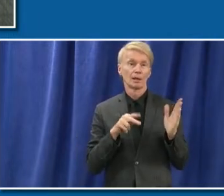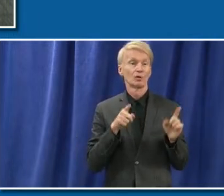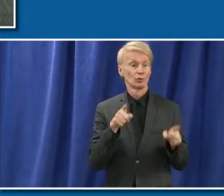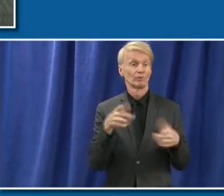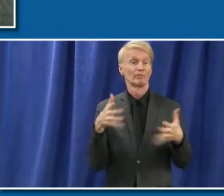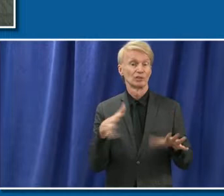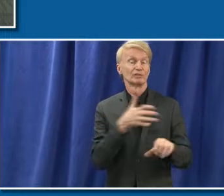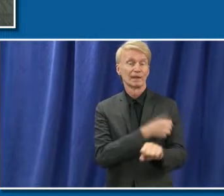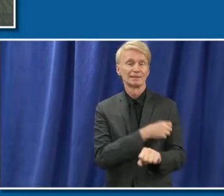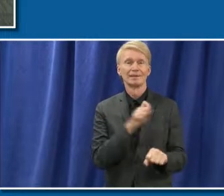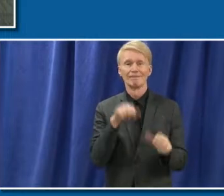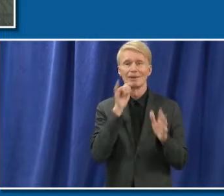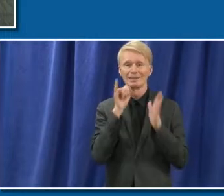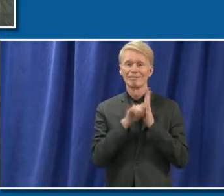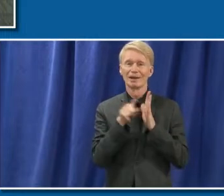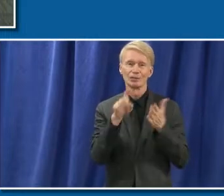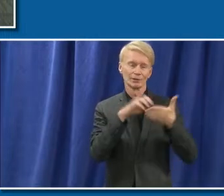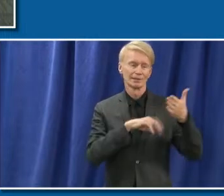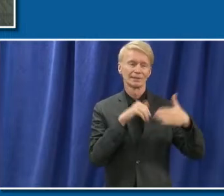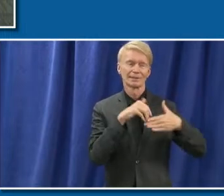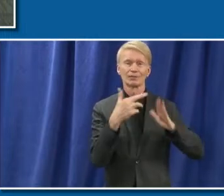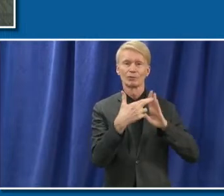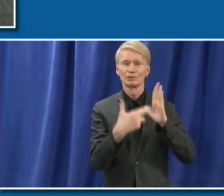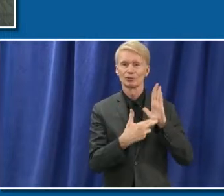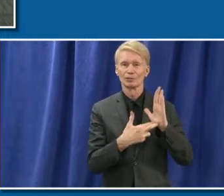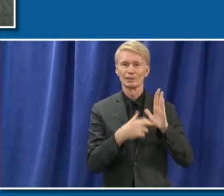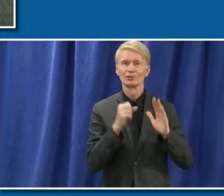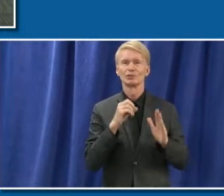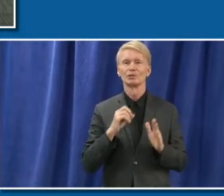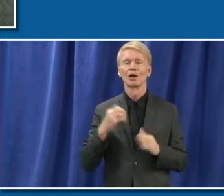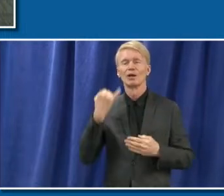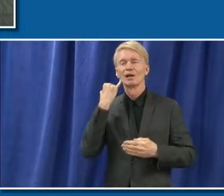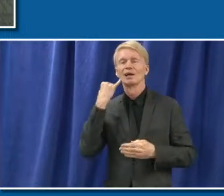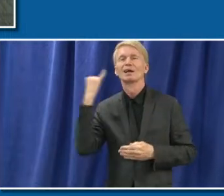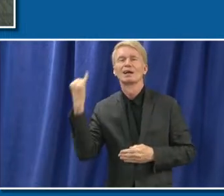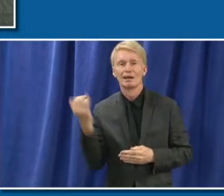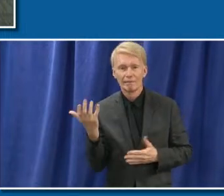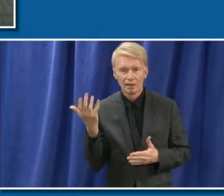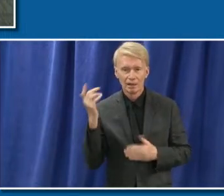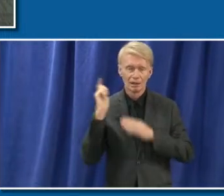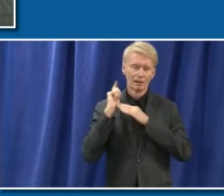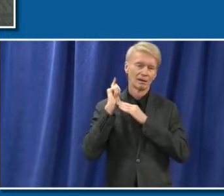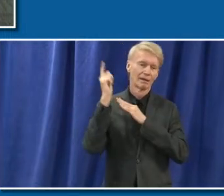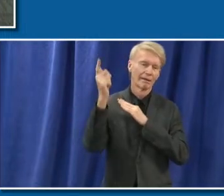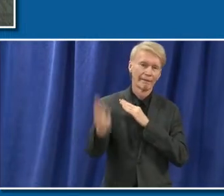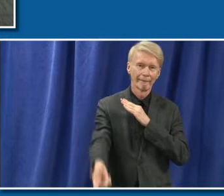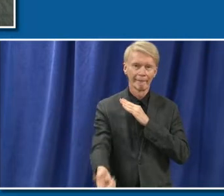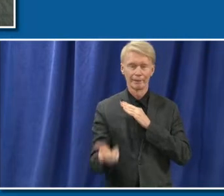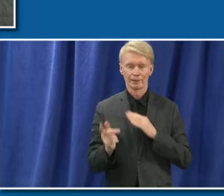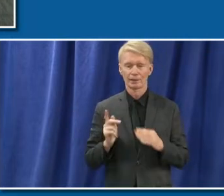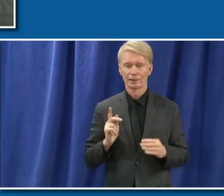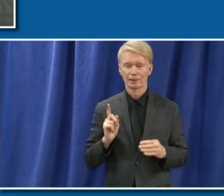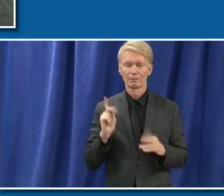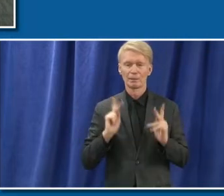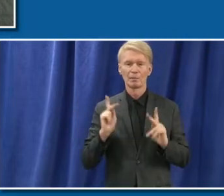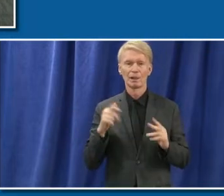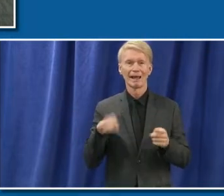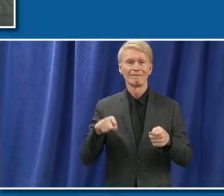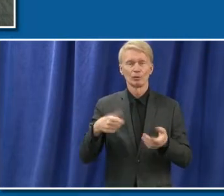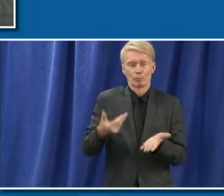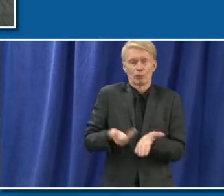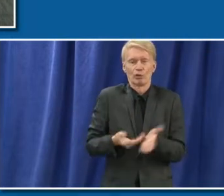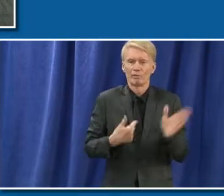getting the vaccine will be in the vaccine registry, so that down the line, if there are situations where people need to prove